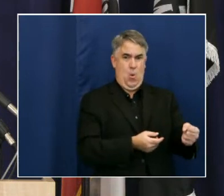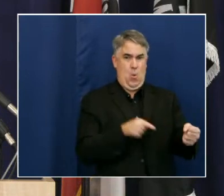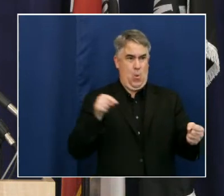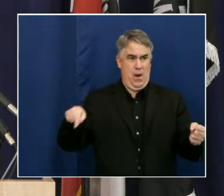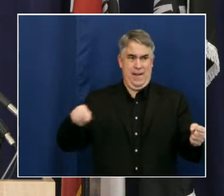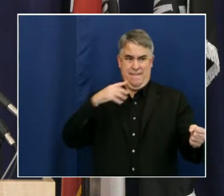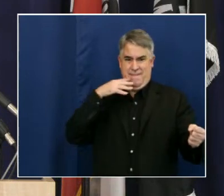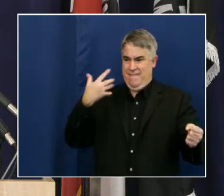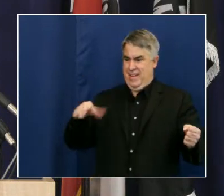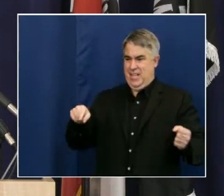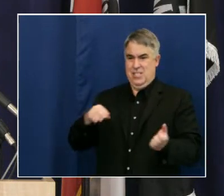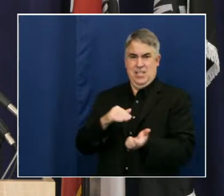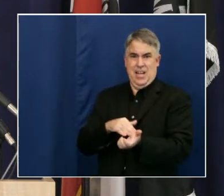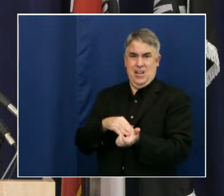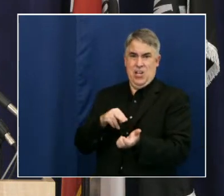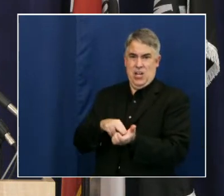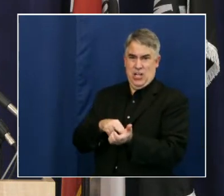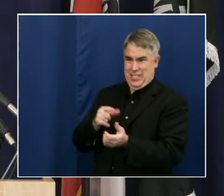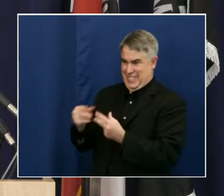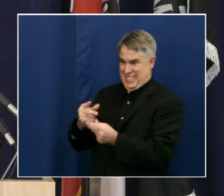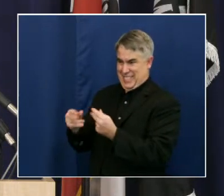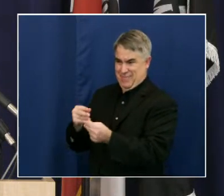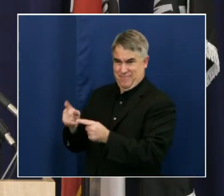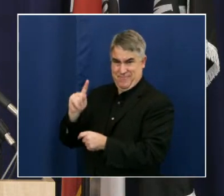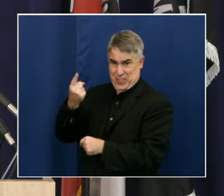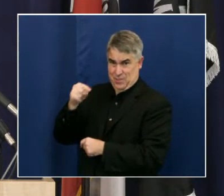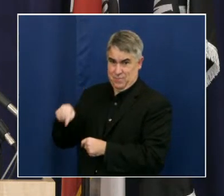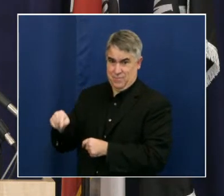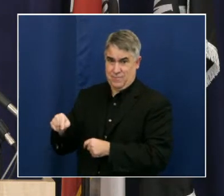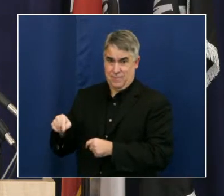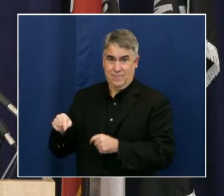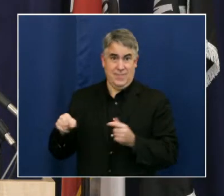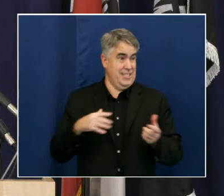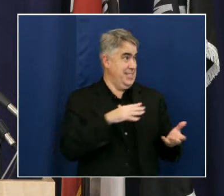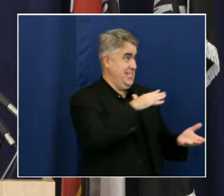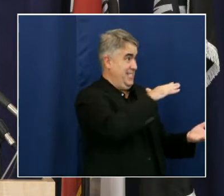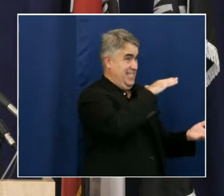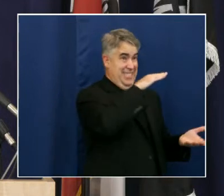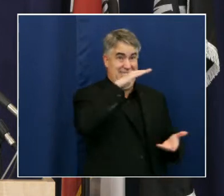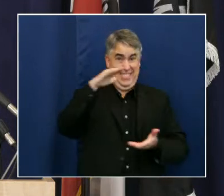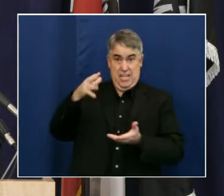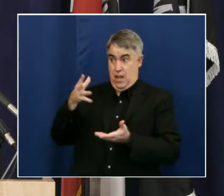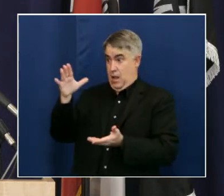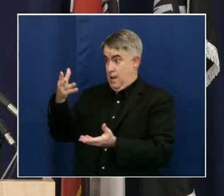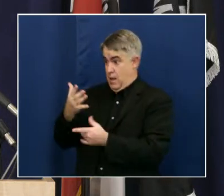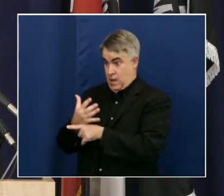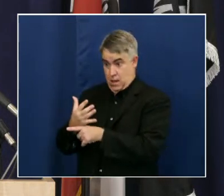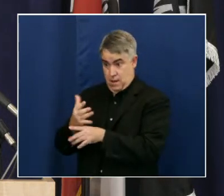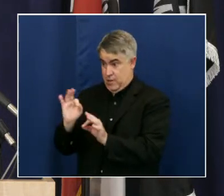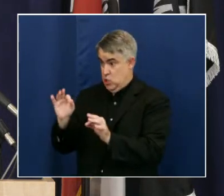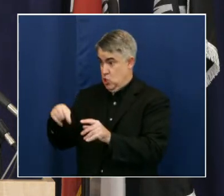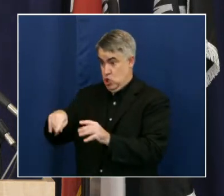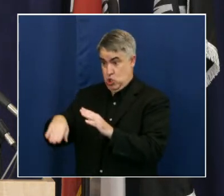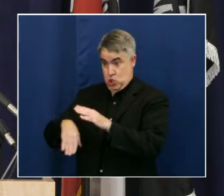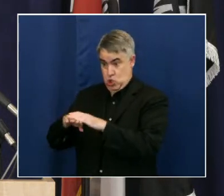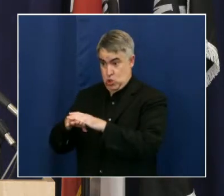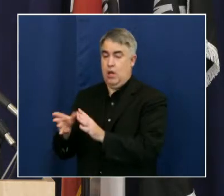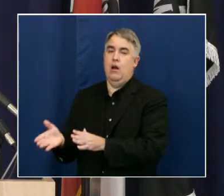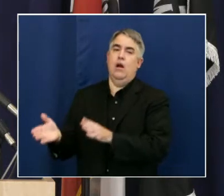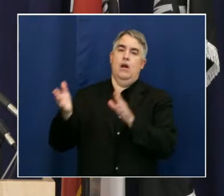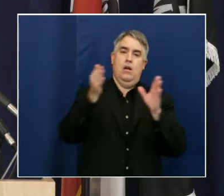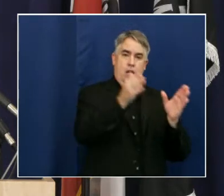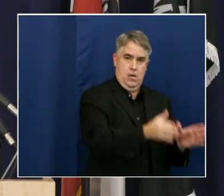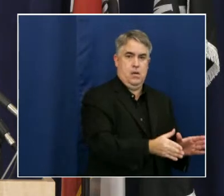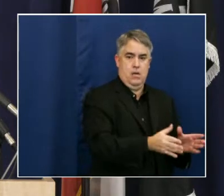not a reality with what has been allocated and shipped to the county. So health systems right now have the ability, if they